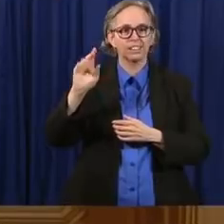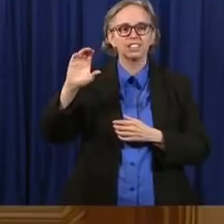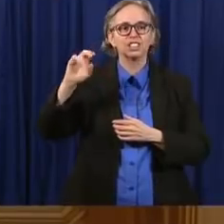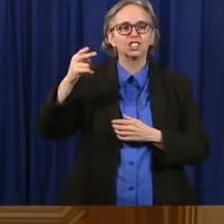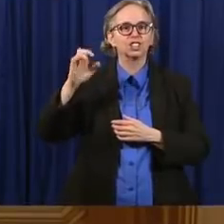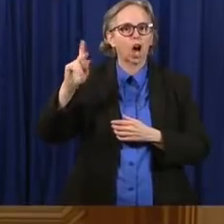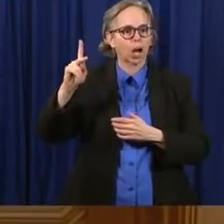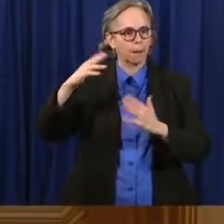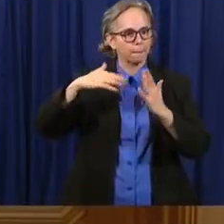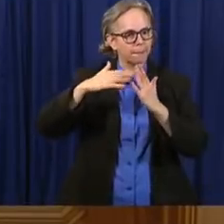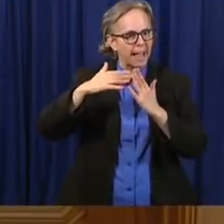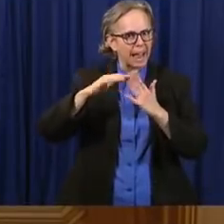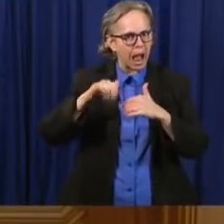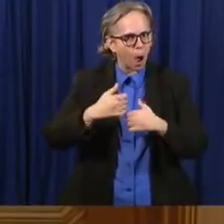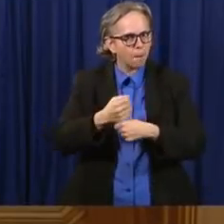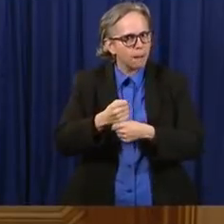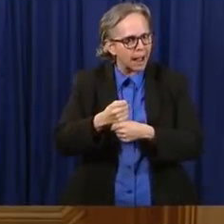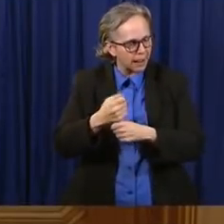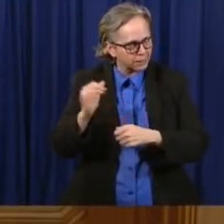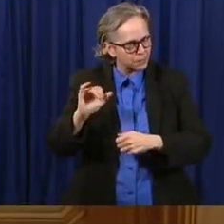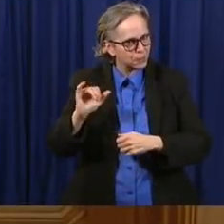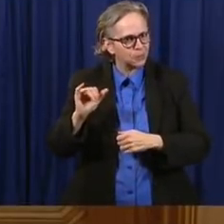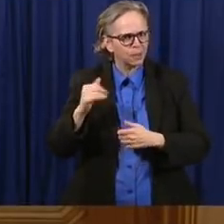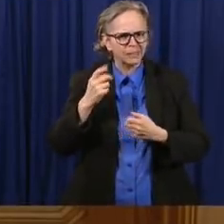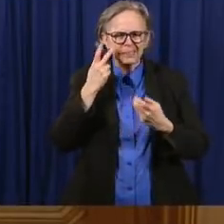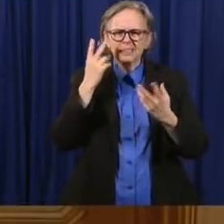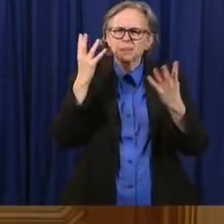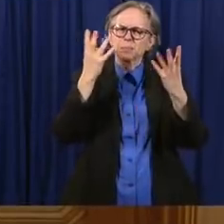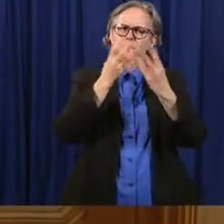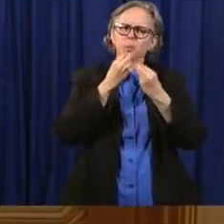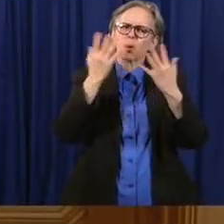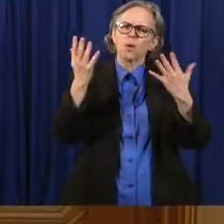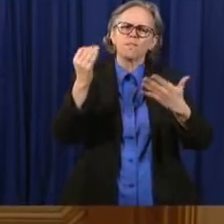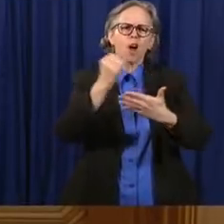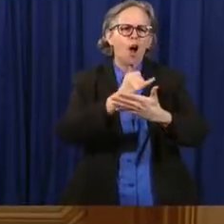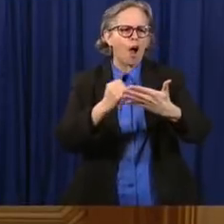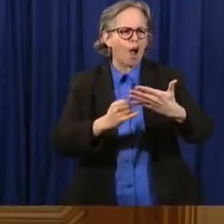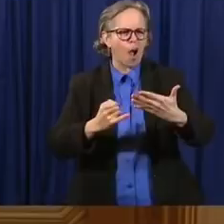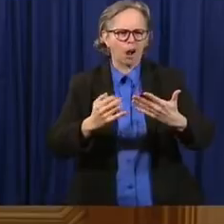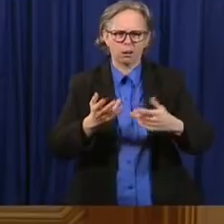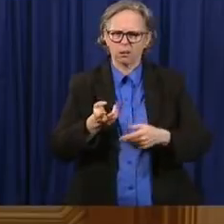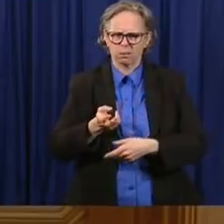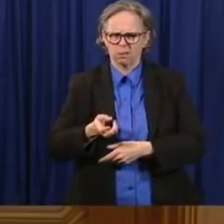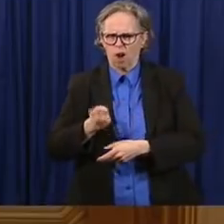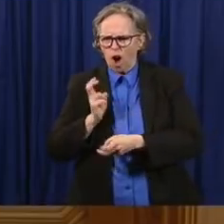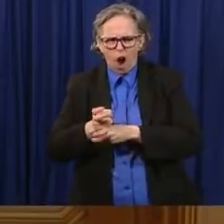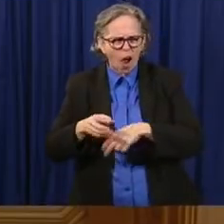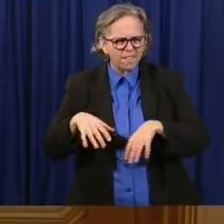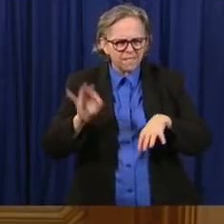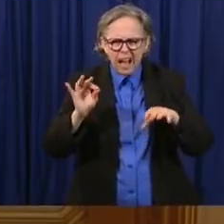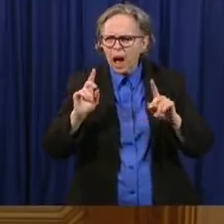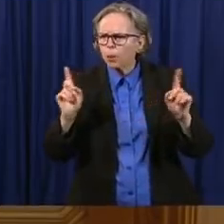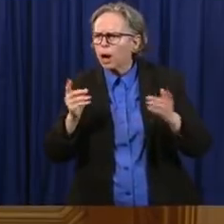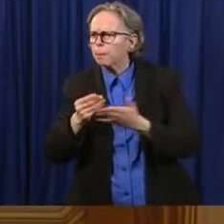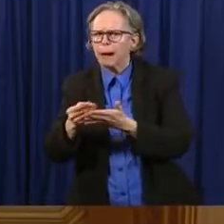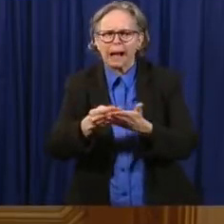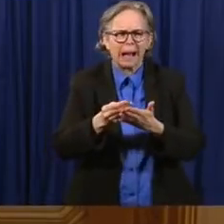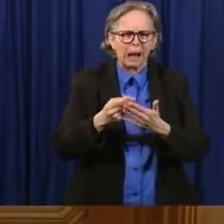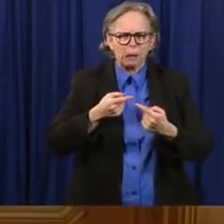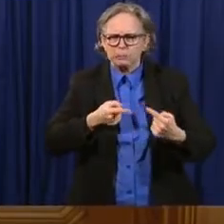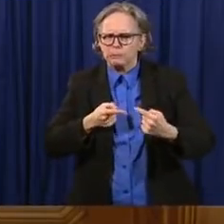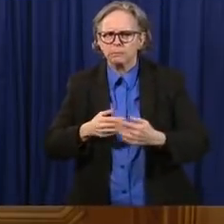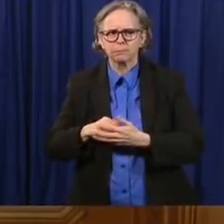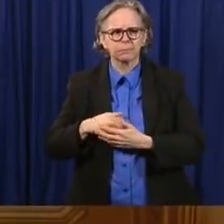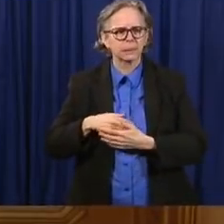doing beautiful work with sidewalk chalk, and it's hard to find it, and you don't want to go to the store and look for it. And so my recipe just